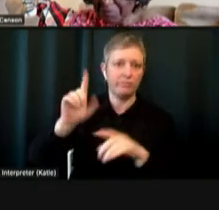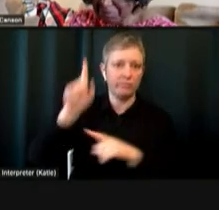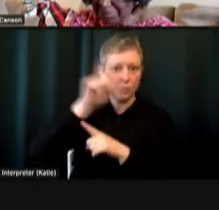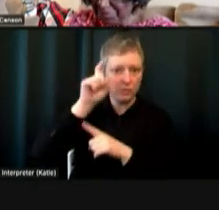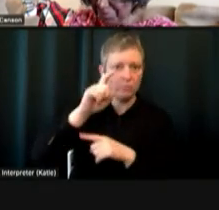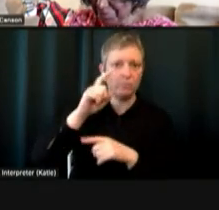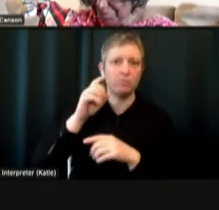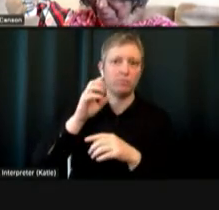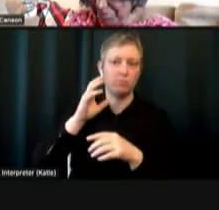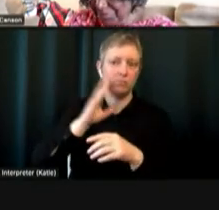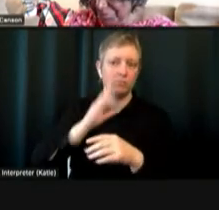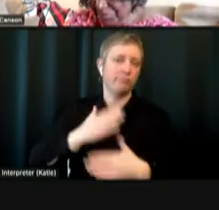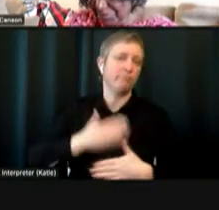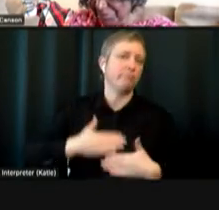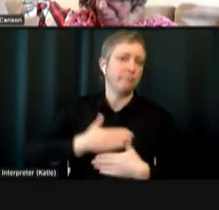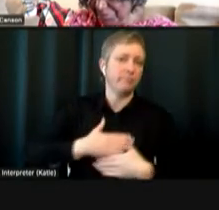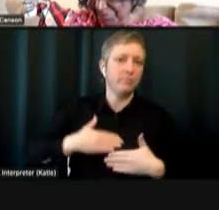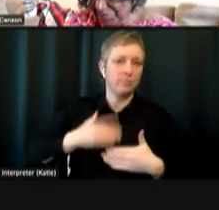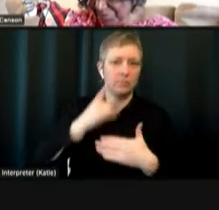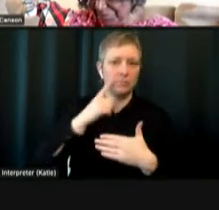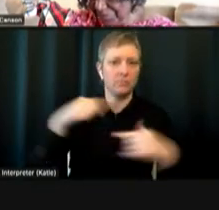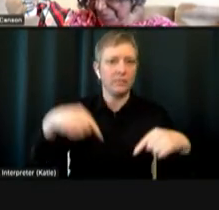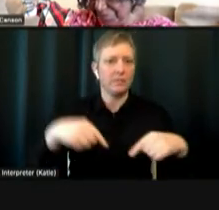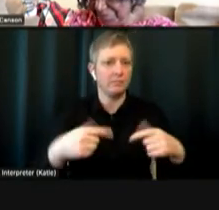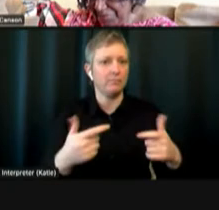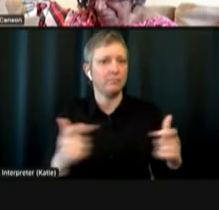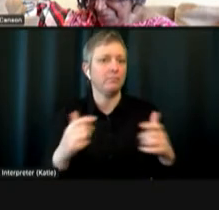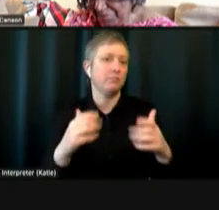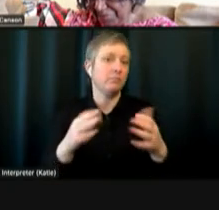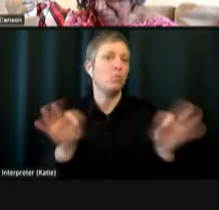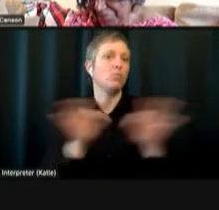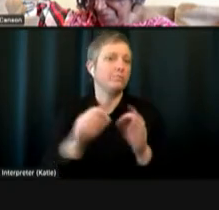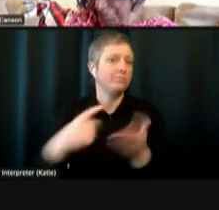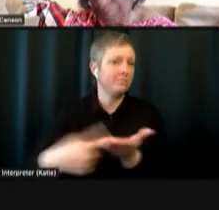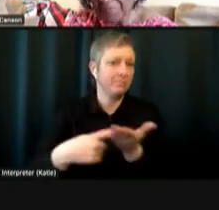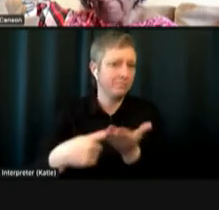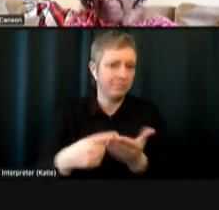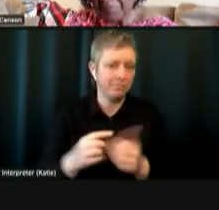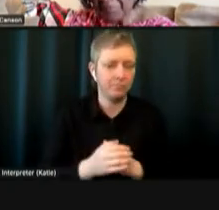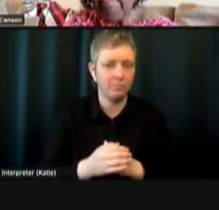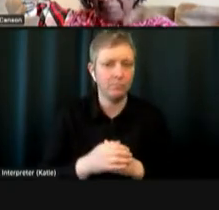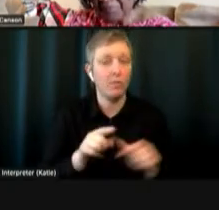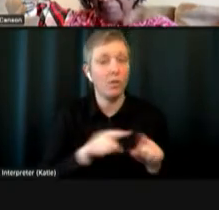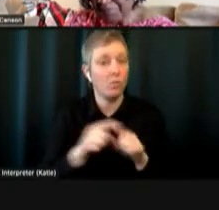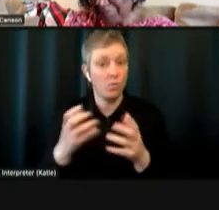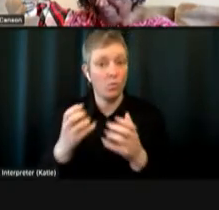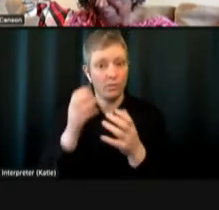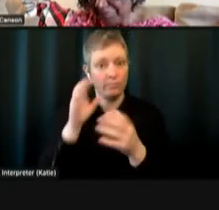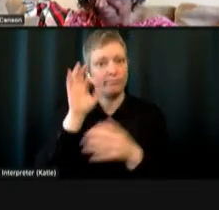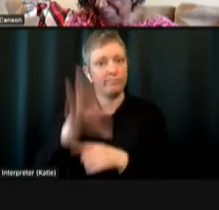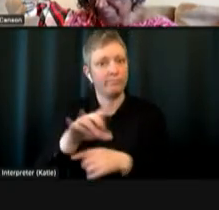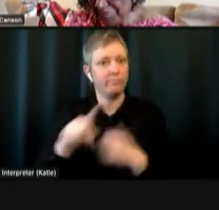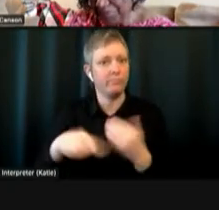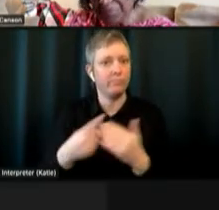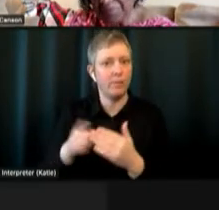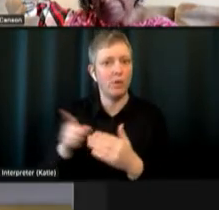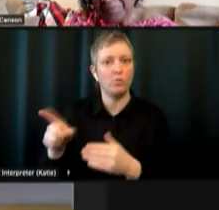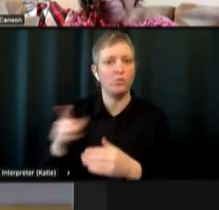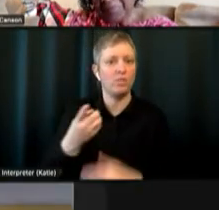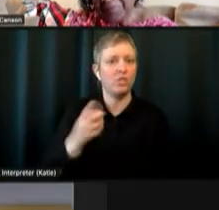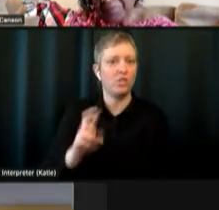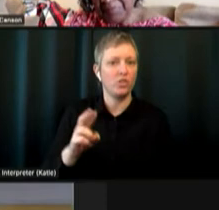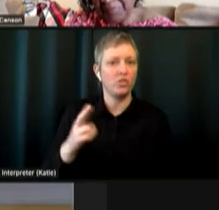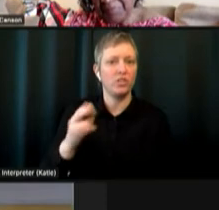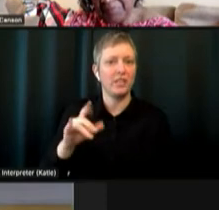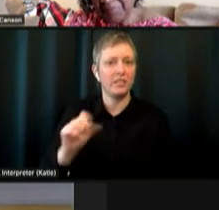discussion. I also like to say about Dr. Haynes is that I've spoke with him earlier, and